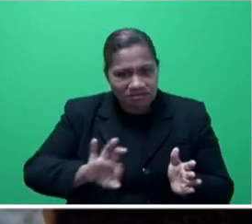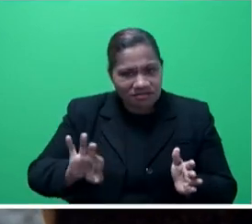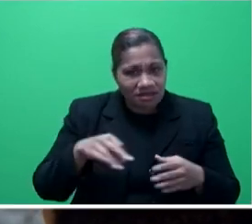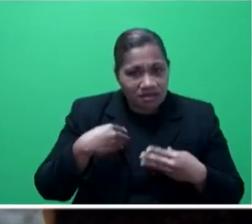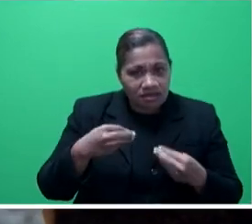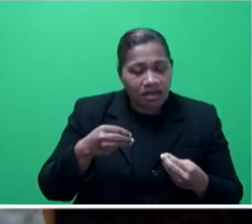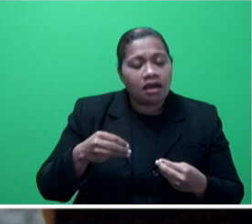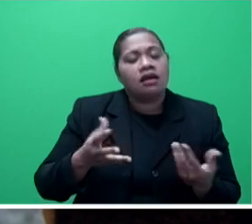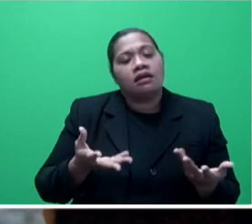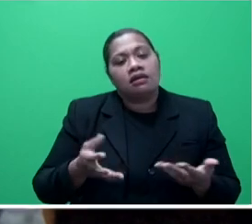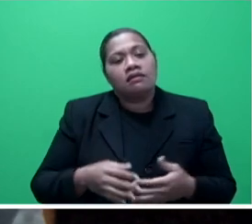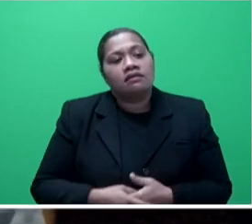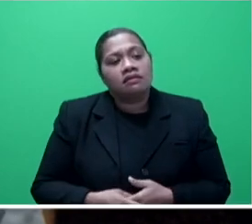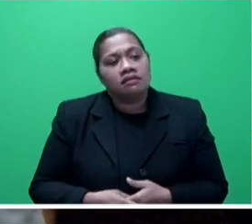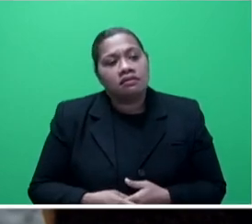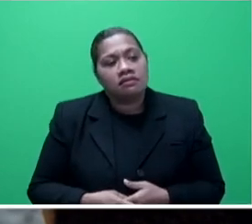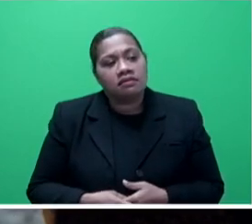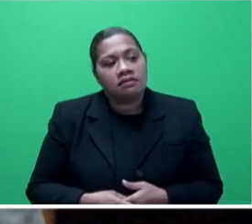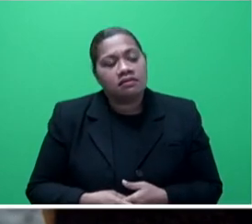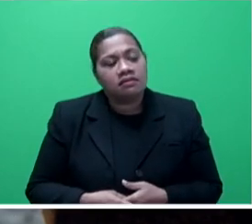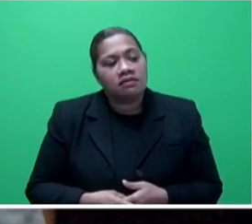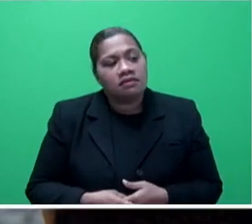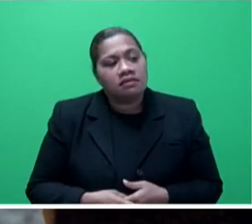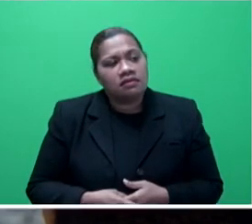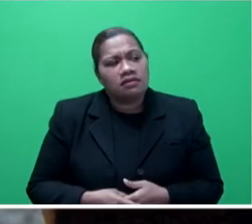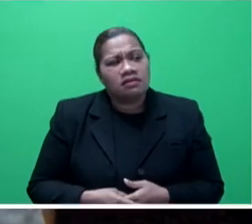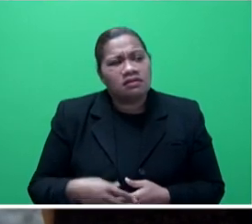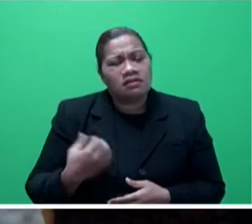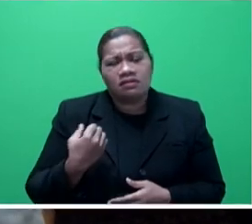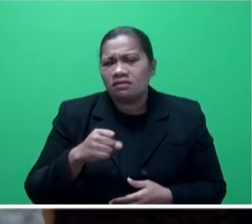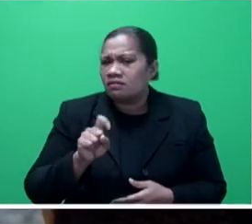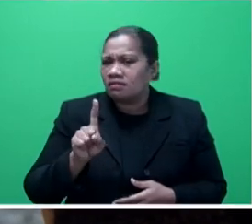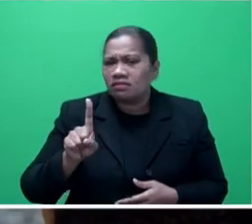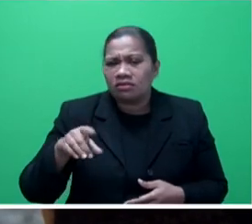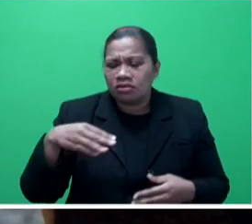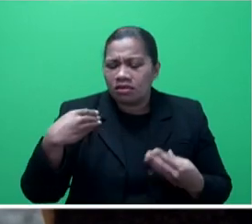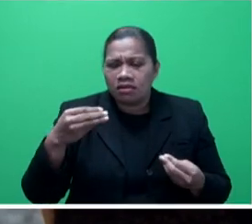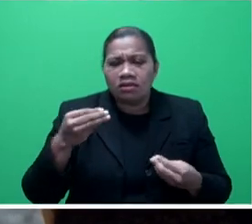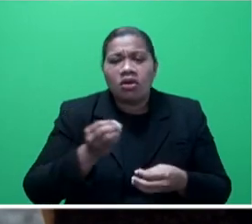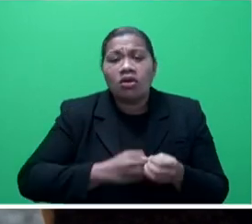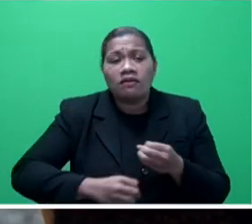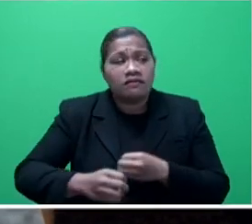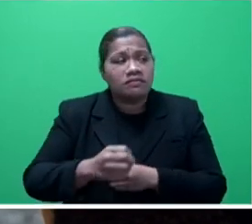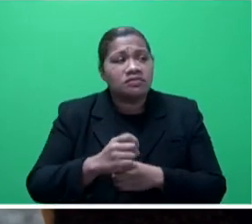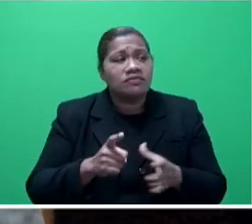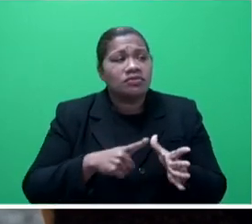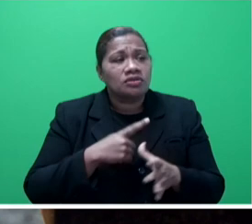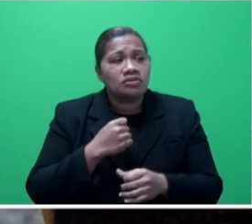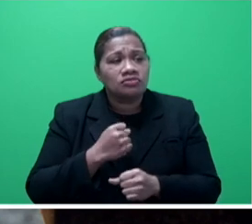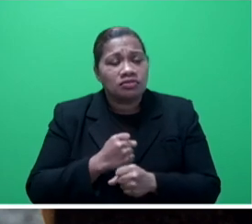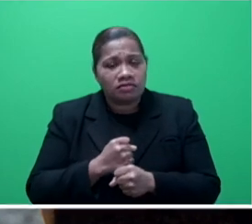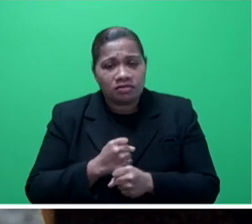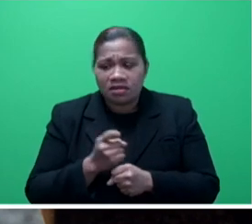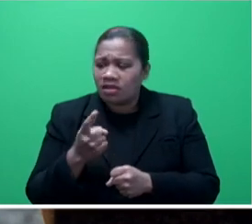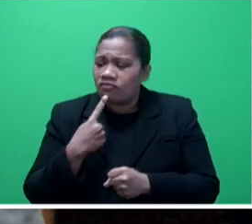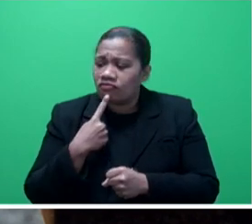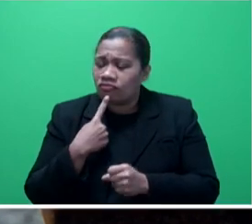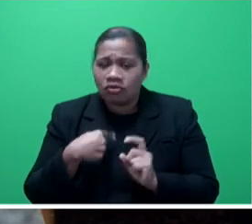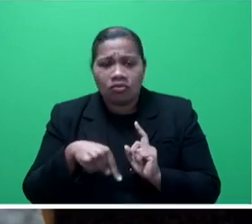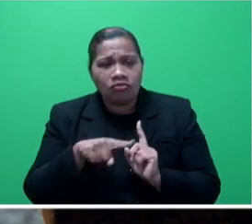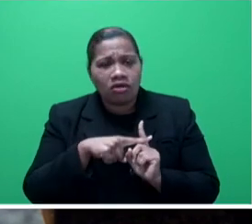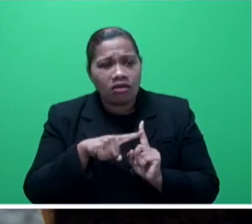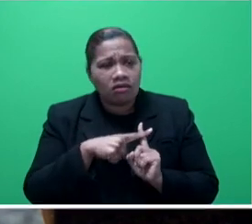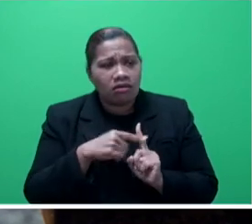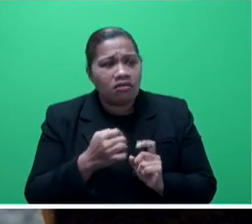other, there's untoward behavior, nobody audits the Office of the Auditor General, does not audit the Red Cross. Friends is